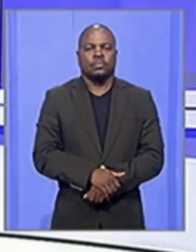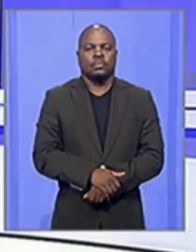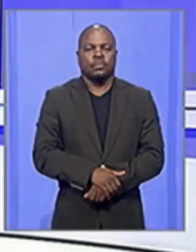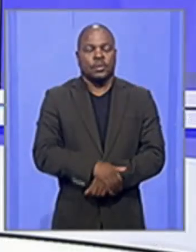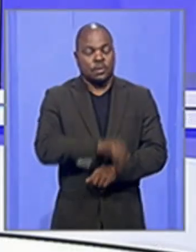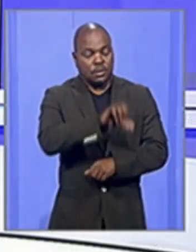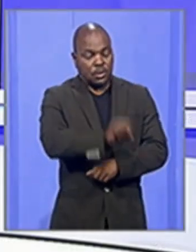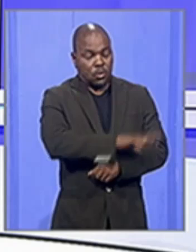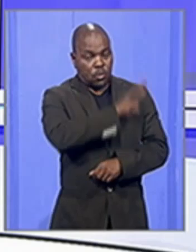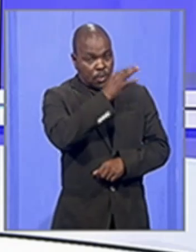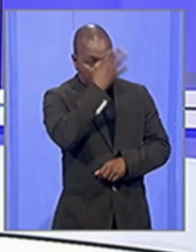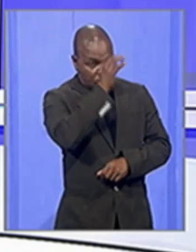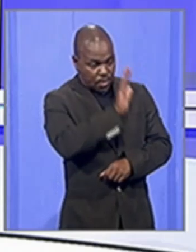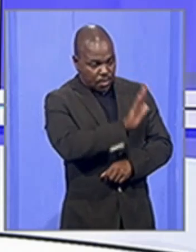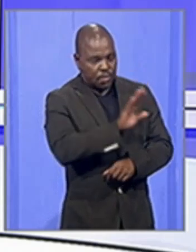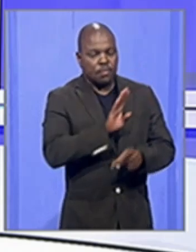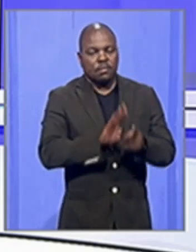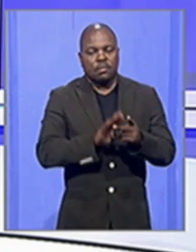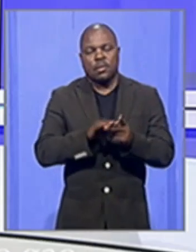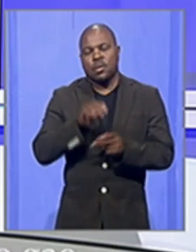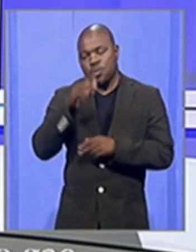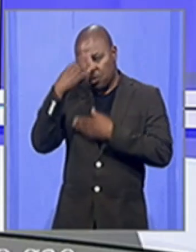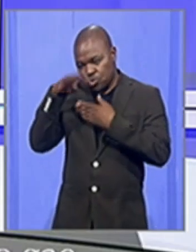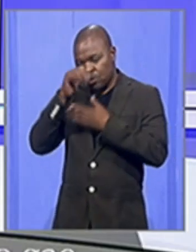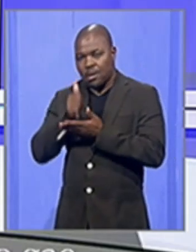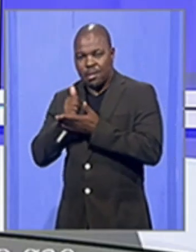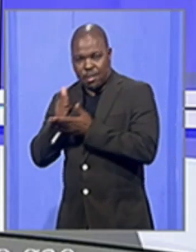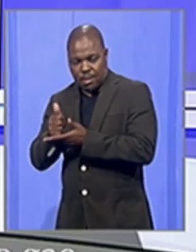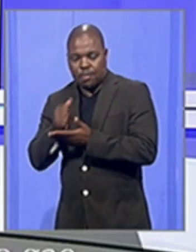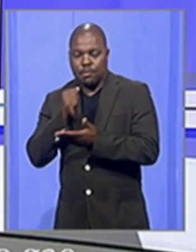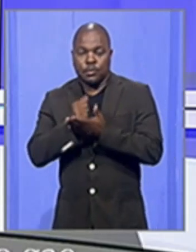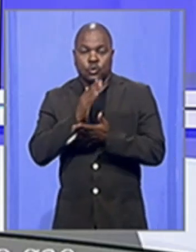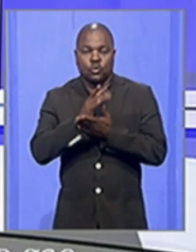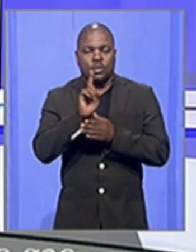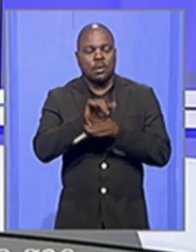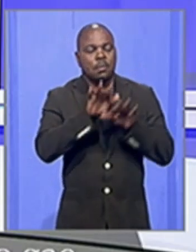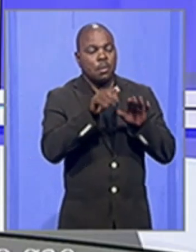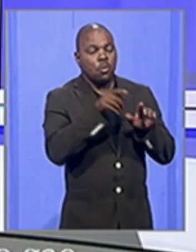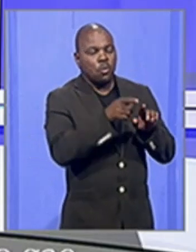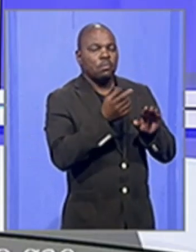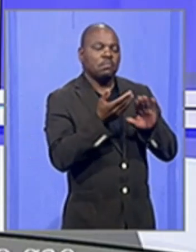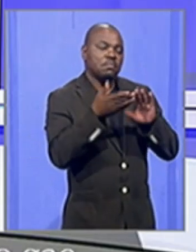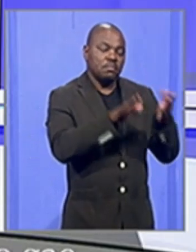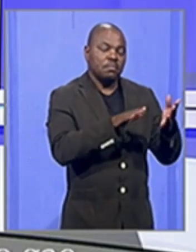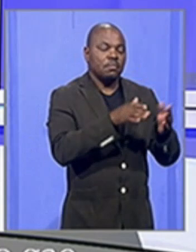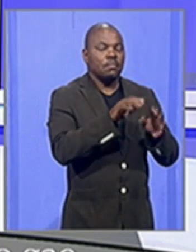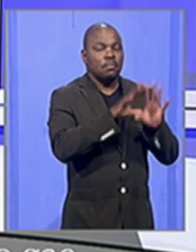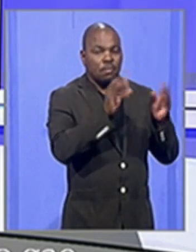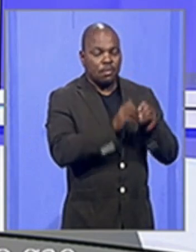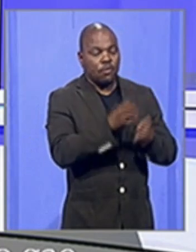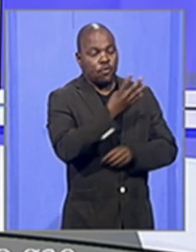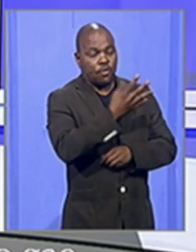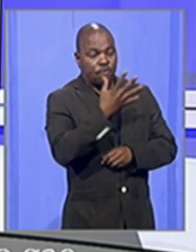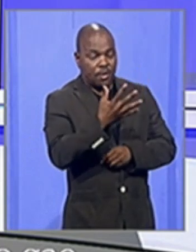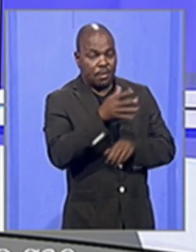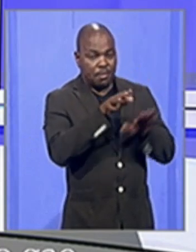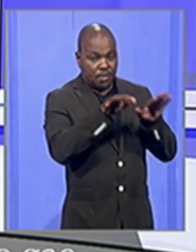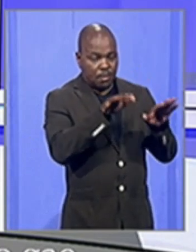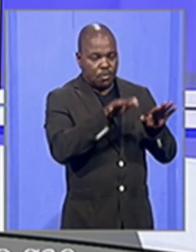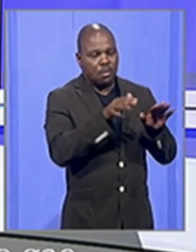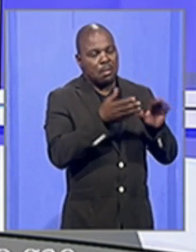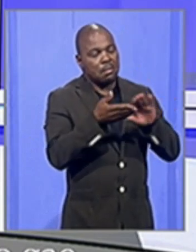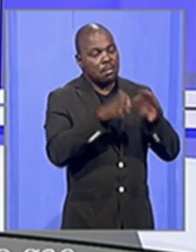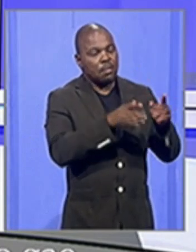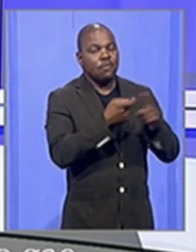Puso ya Afrika Borwa e tswelela go thusa puso ya Botswana go konosetsa tsamaiso ya go busediwa gae ga ditopo di le 45 tsa batho